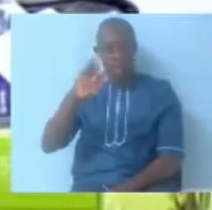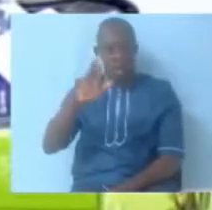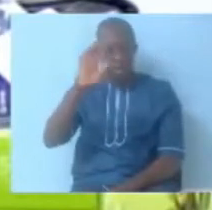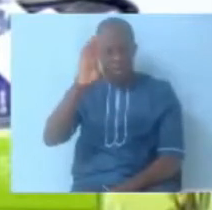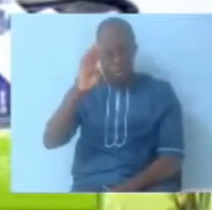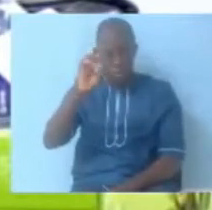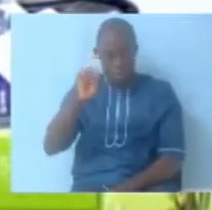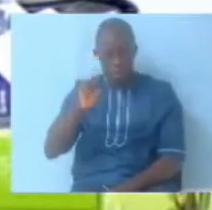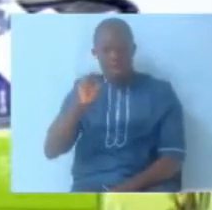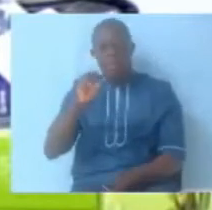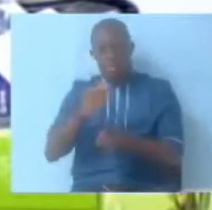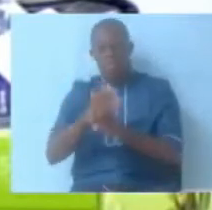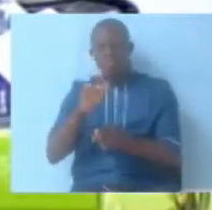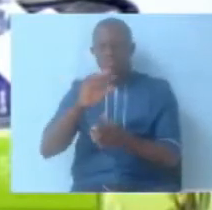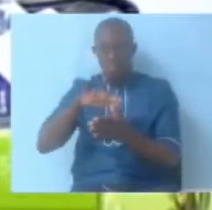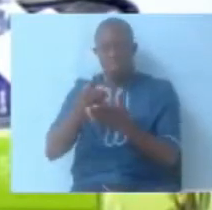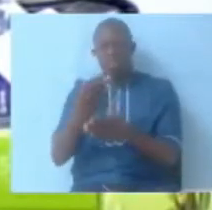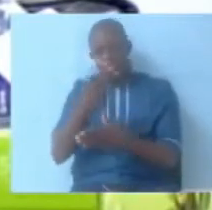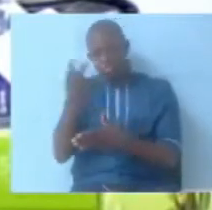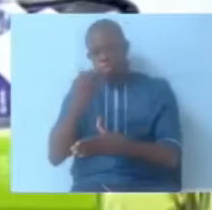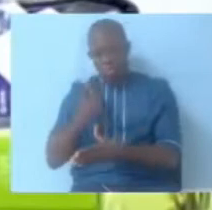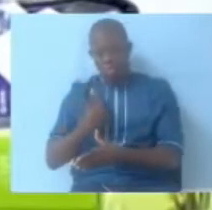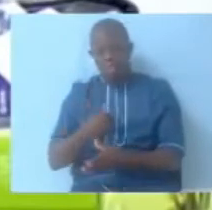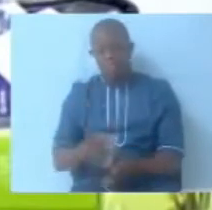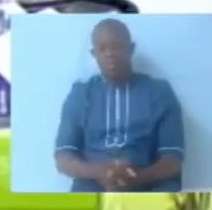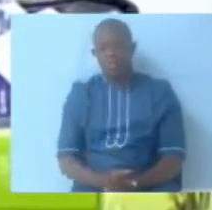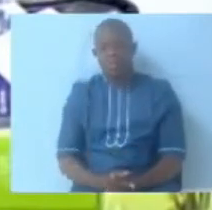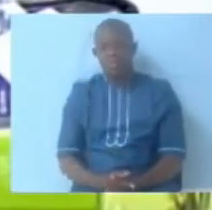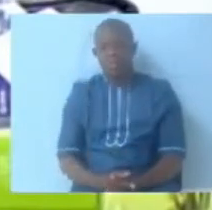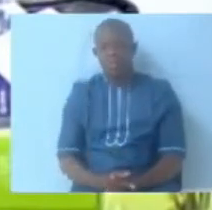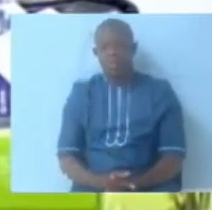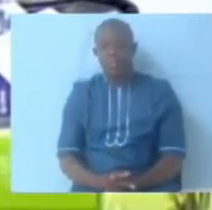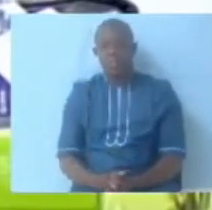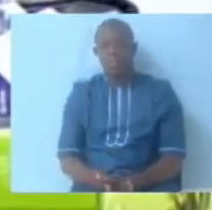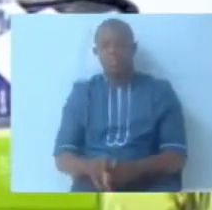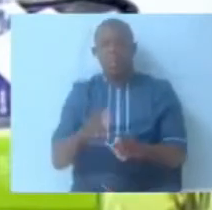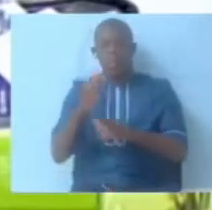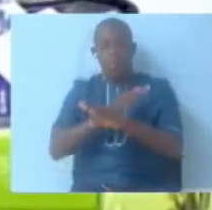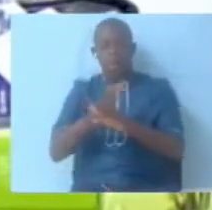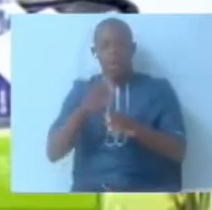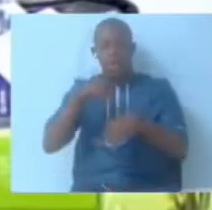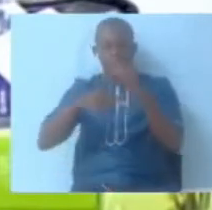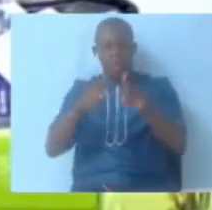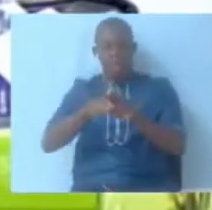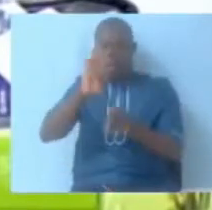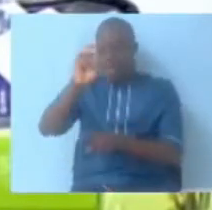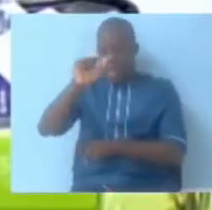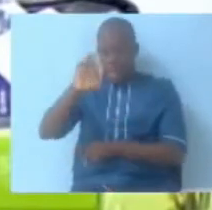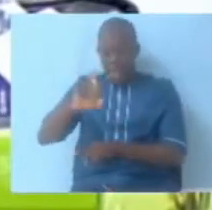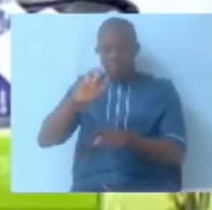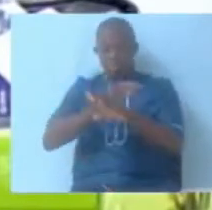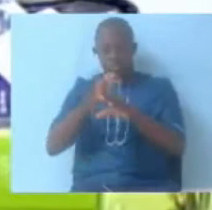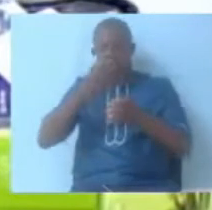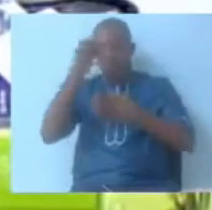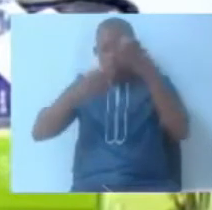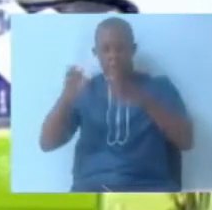petition, Mrs. Scott was obliged to resign her position as magistrate. Bilinkiti bunda yo kanindiro ke yo